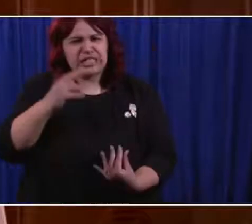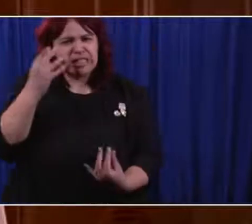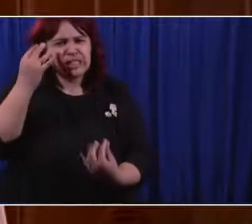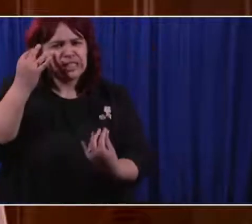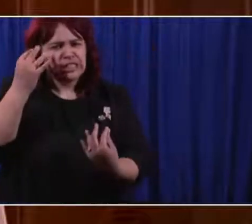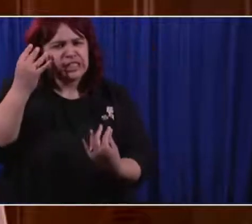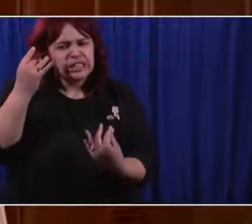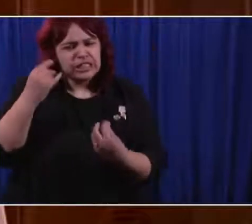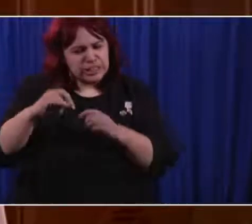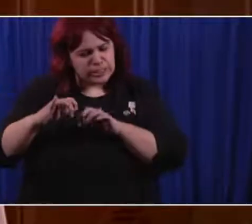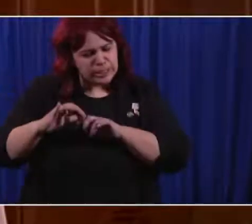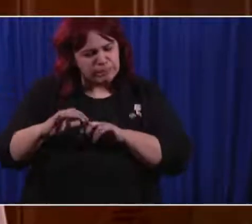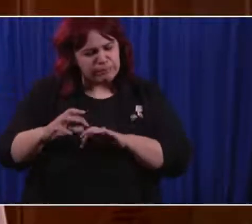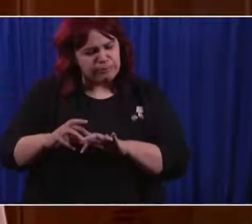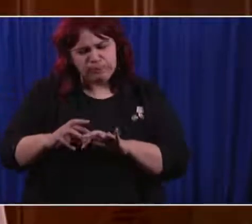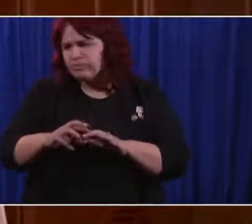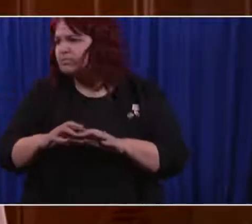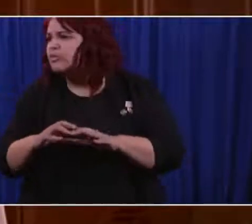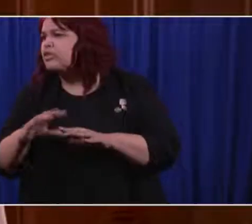only consulted medical